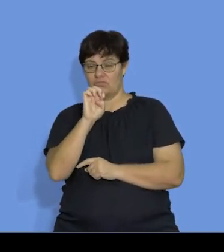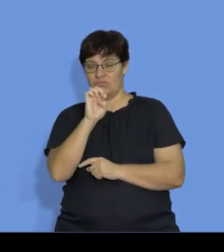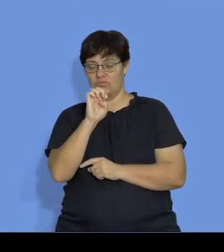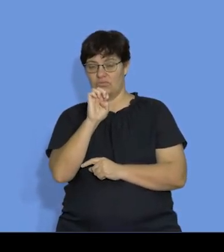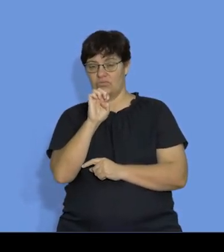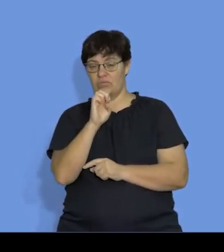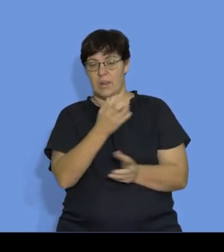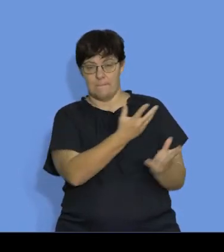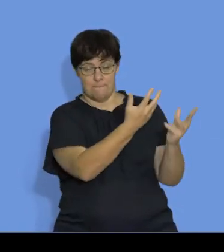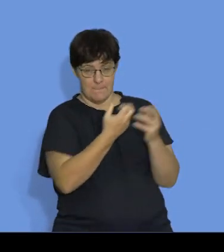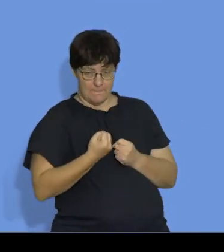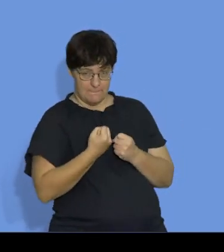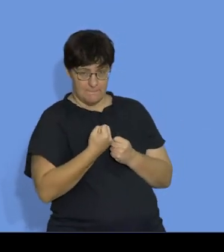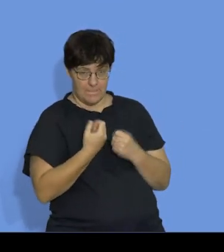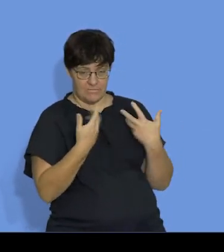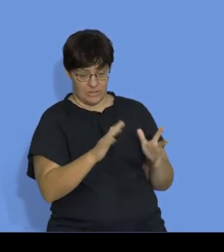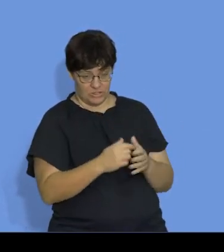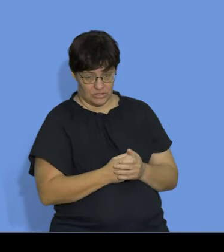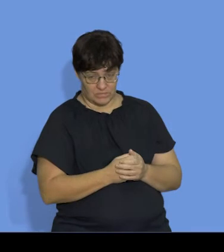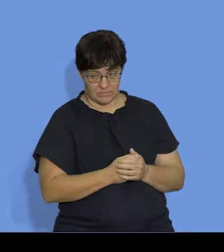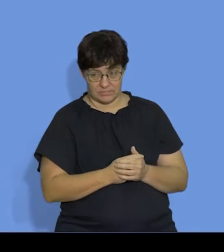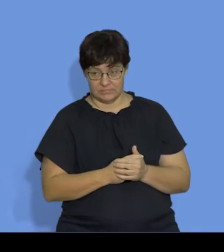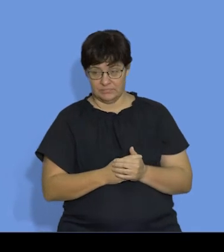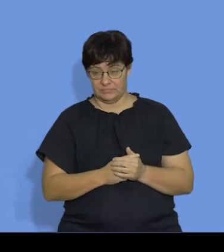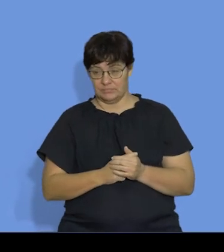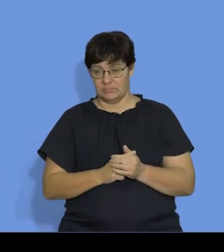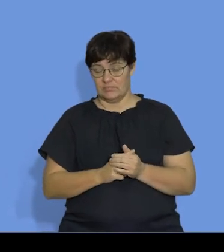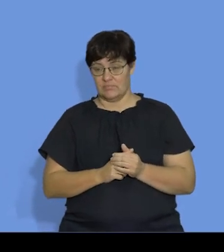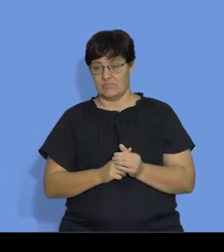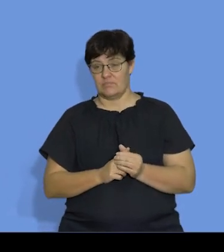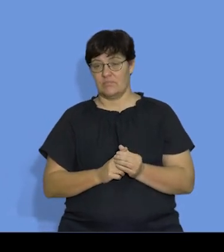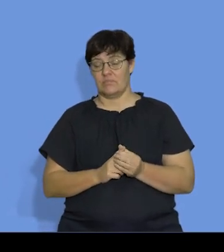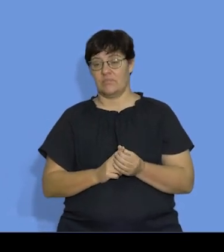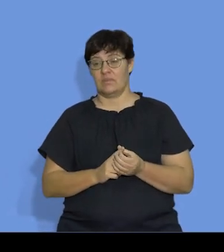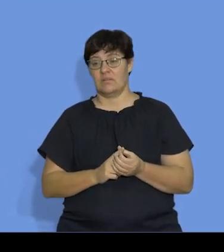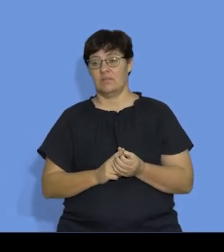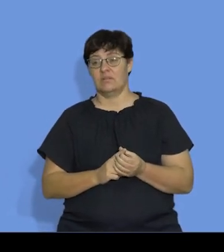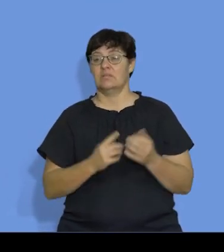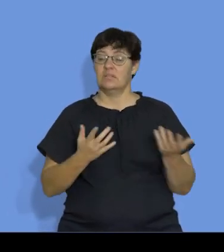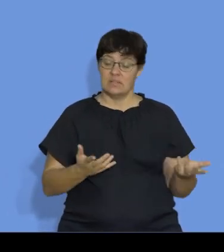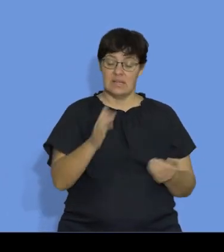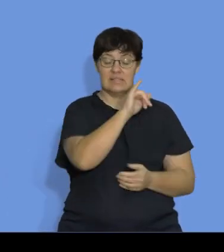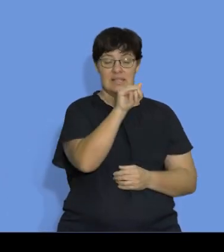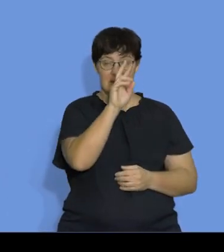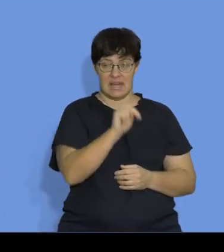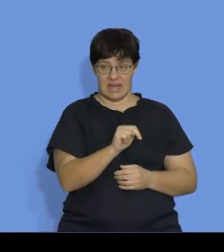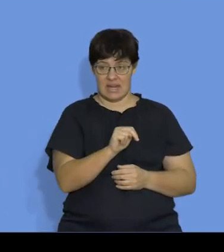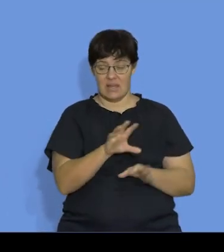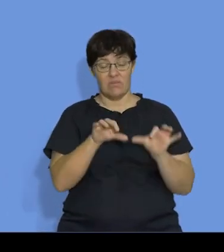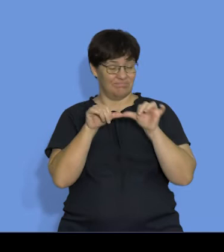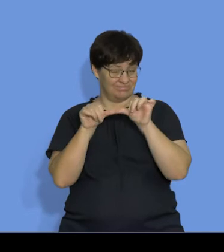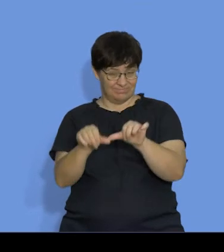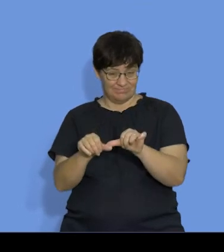respect to the reduction half reaction. While zinc, if we keep track of